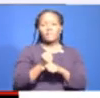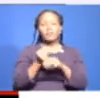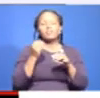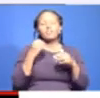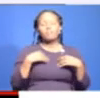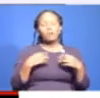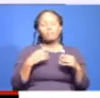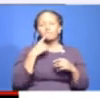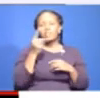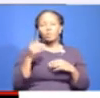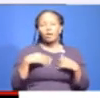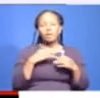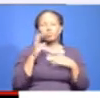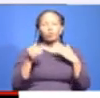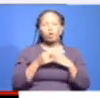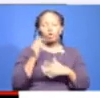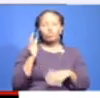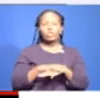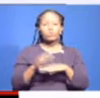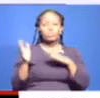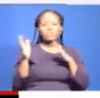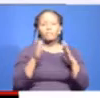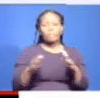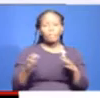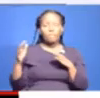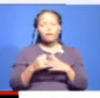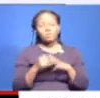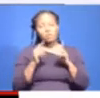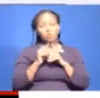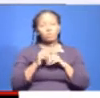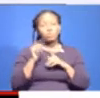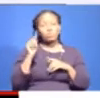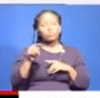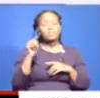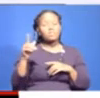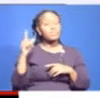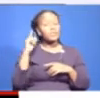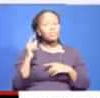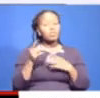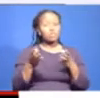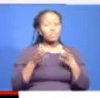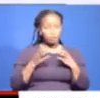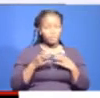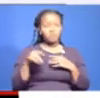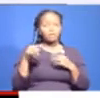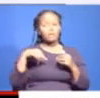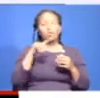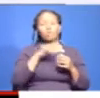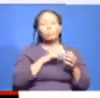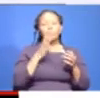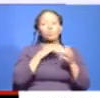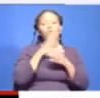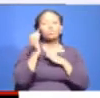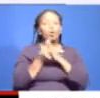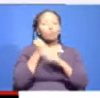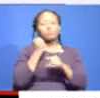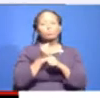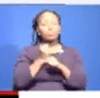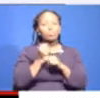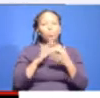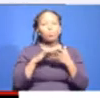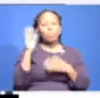in place. It is actually a legal requirement. We would like them to do more than they've done.